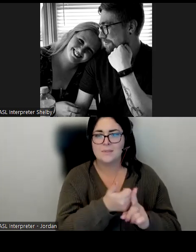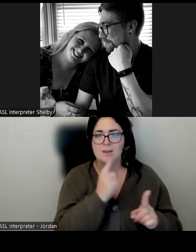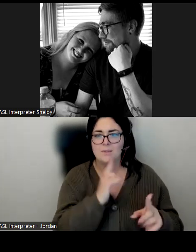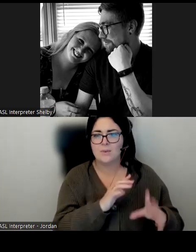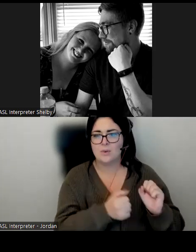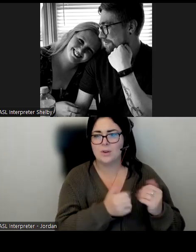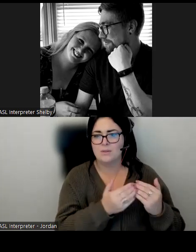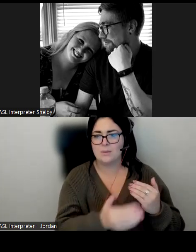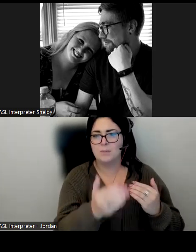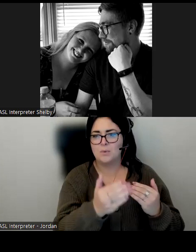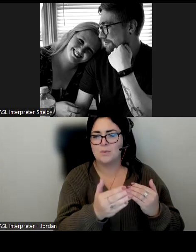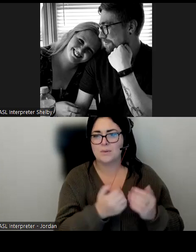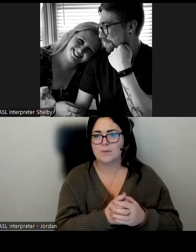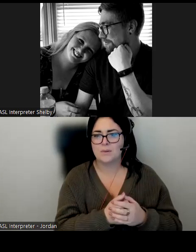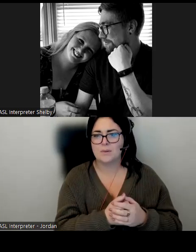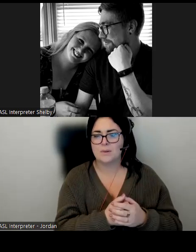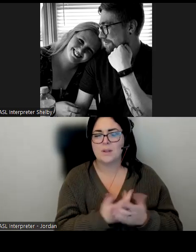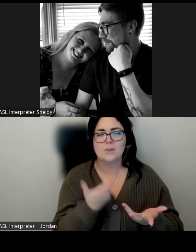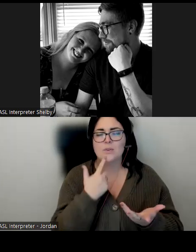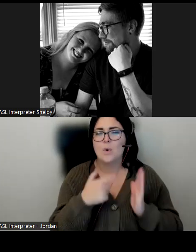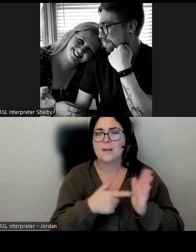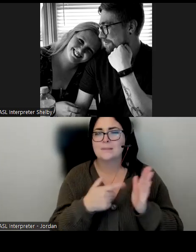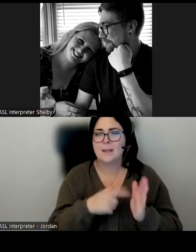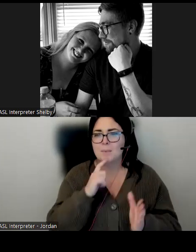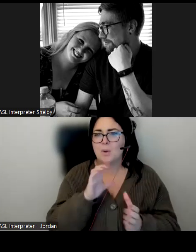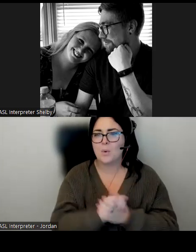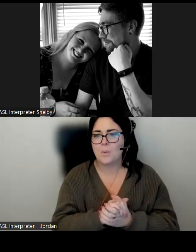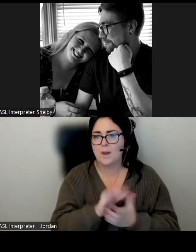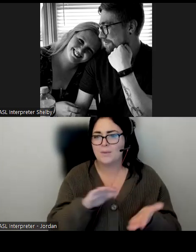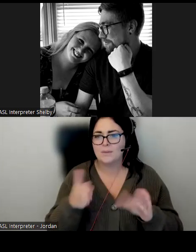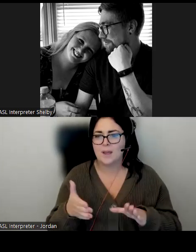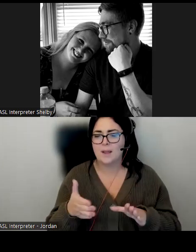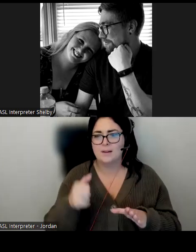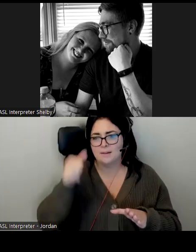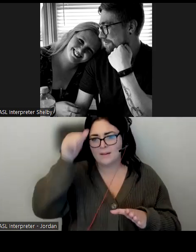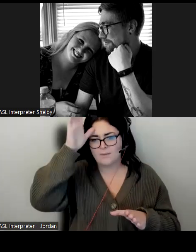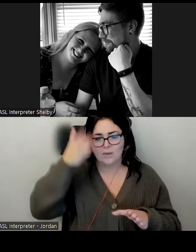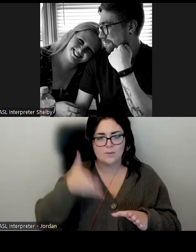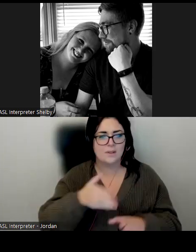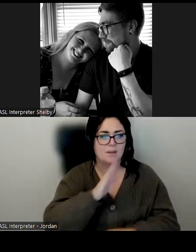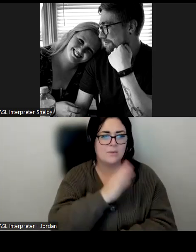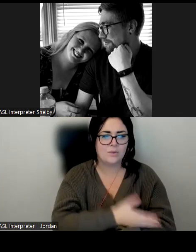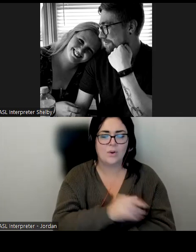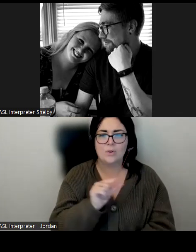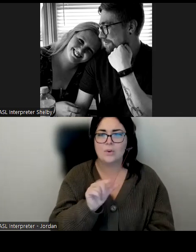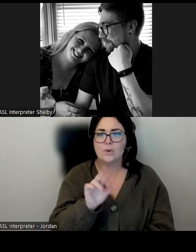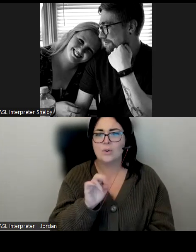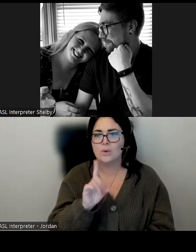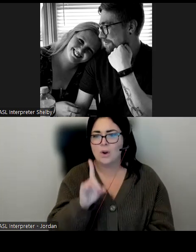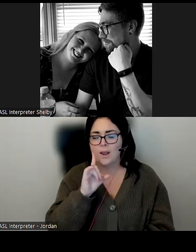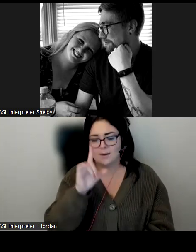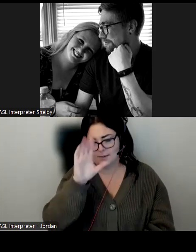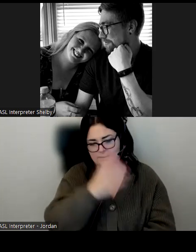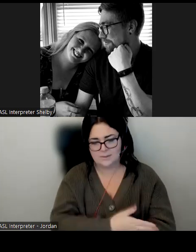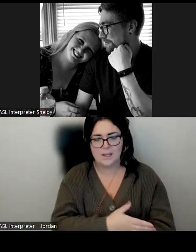trying to, let's say a wife died and the father is there, and maybe the daughter and grandson is so involved in